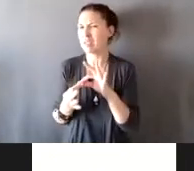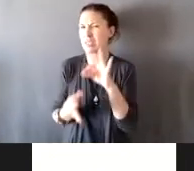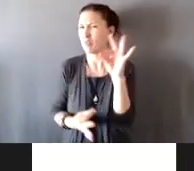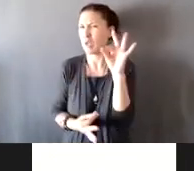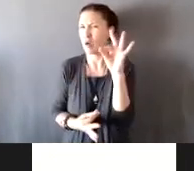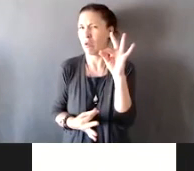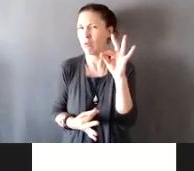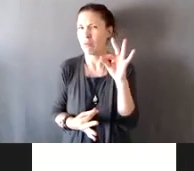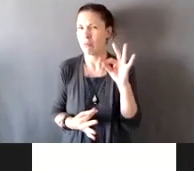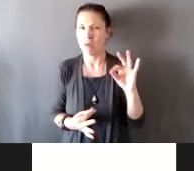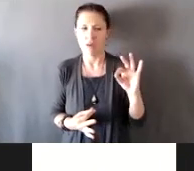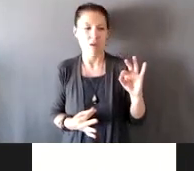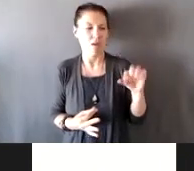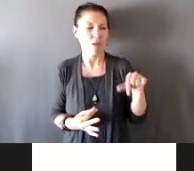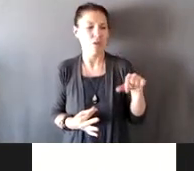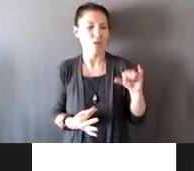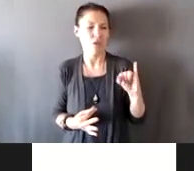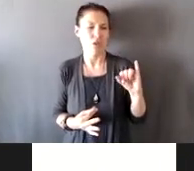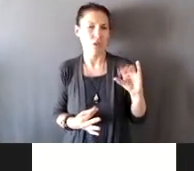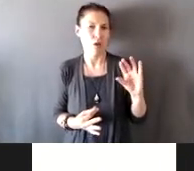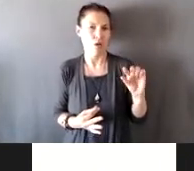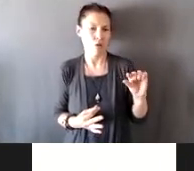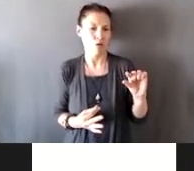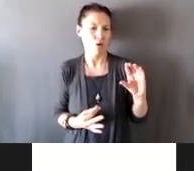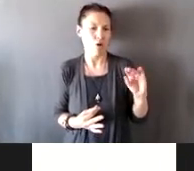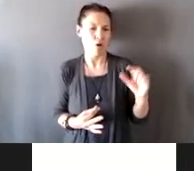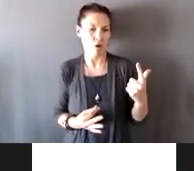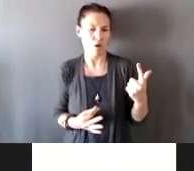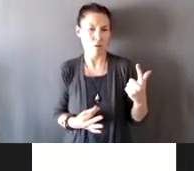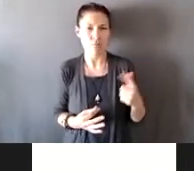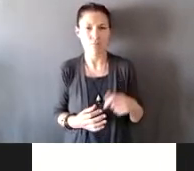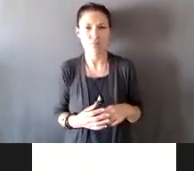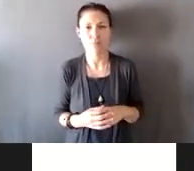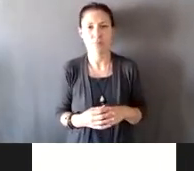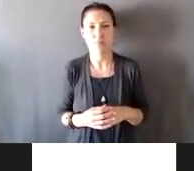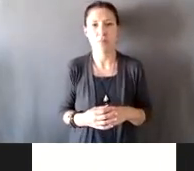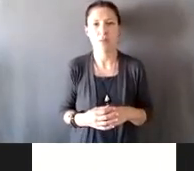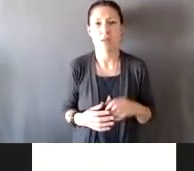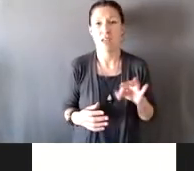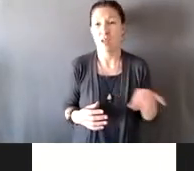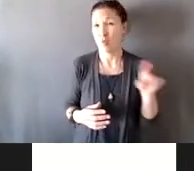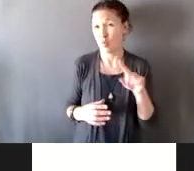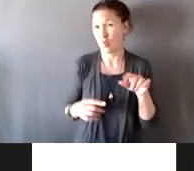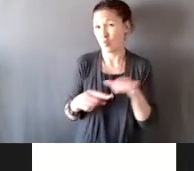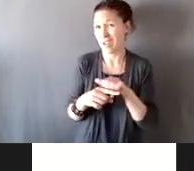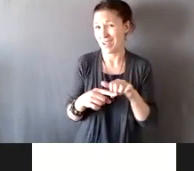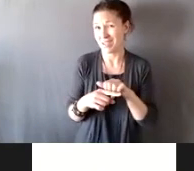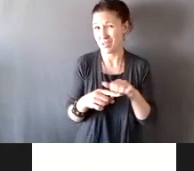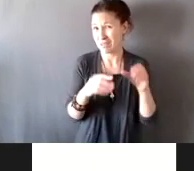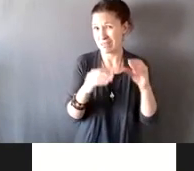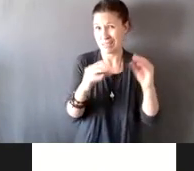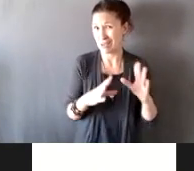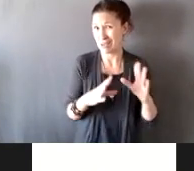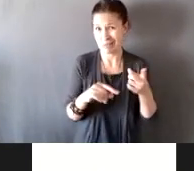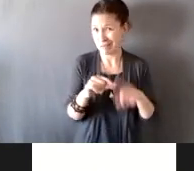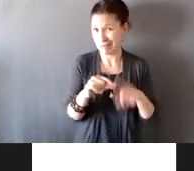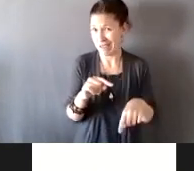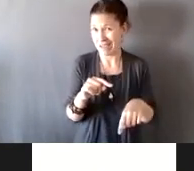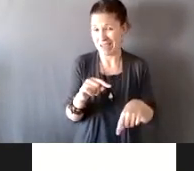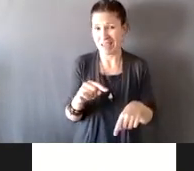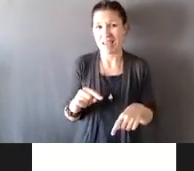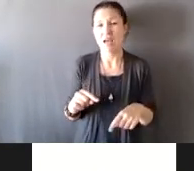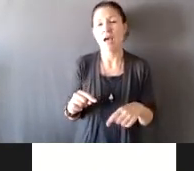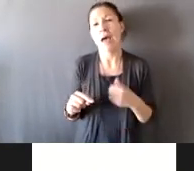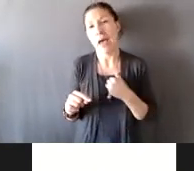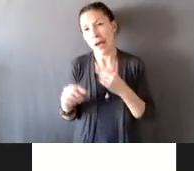But I think there as well, if practicing with a human teacher outside is not available, there are many teachers who are teaching